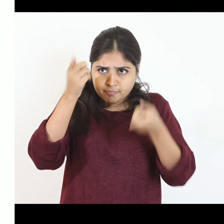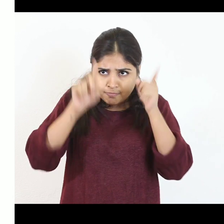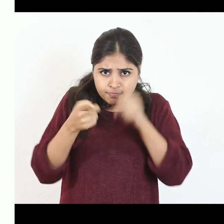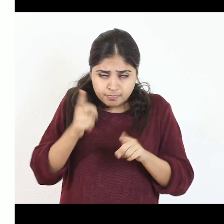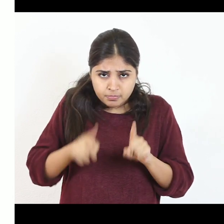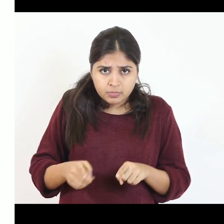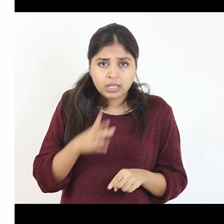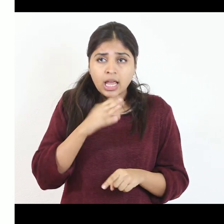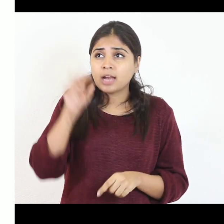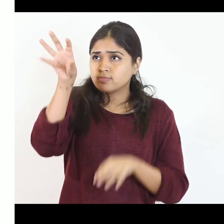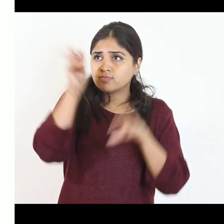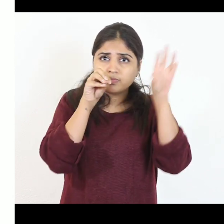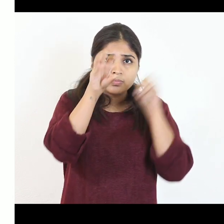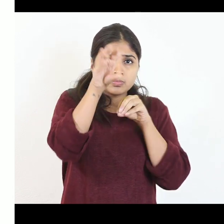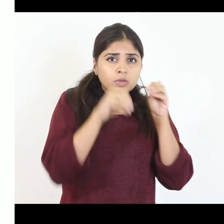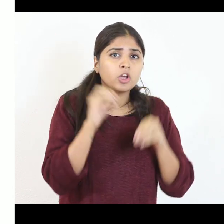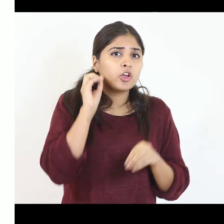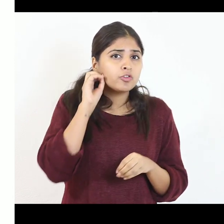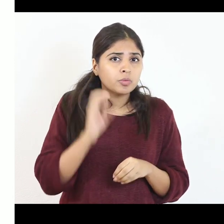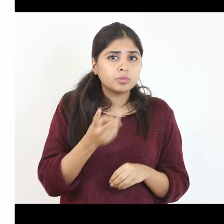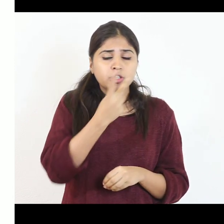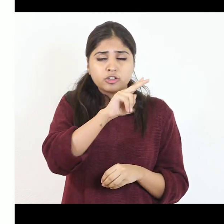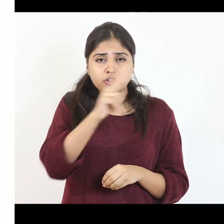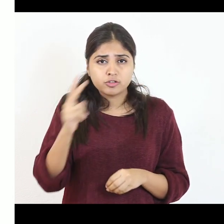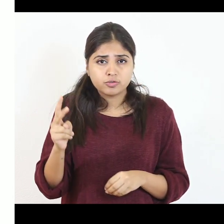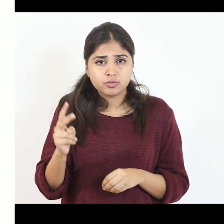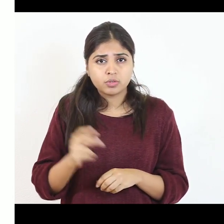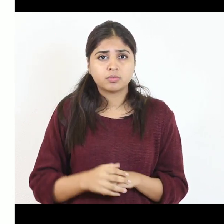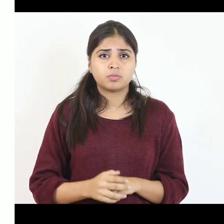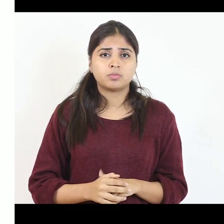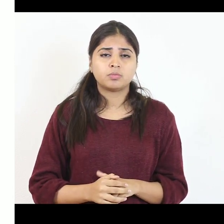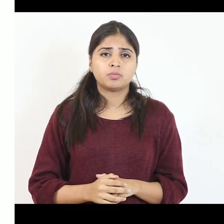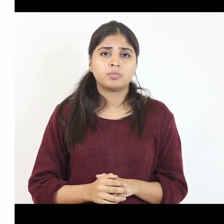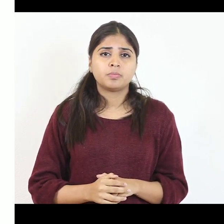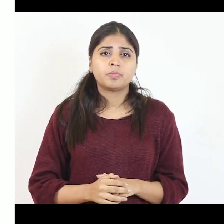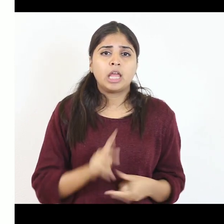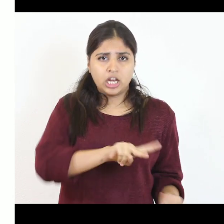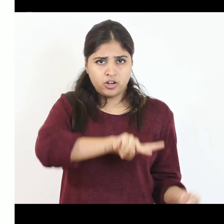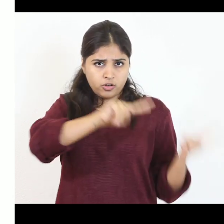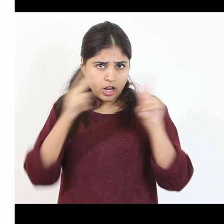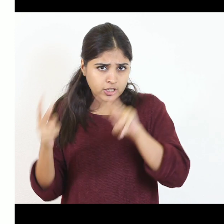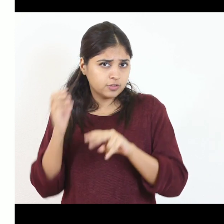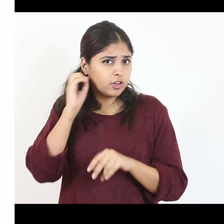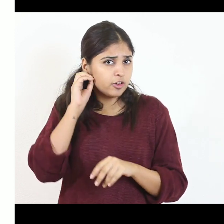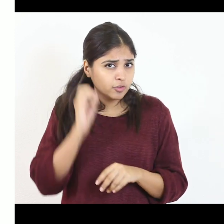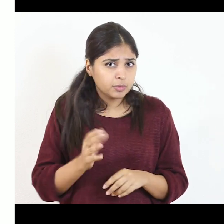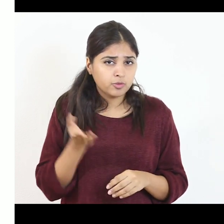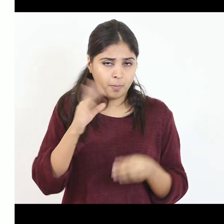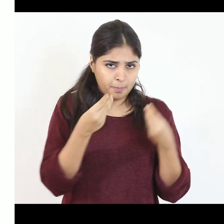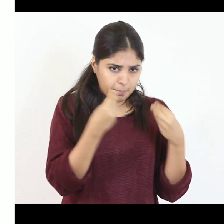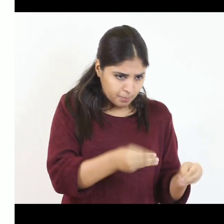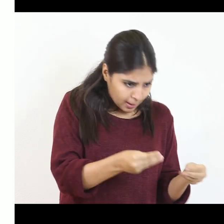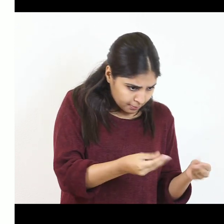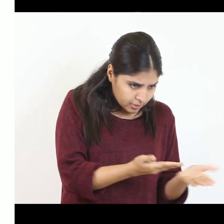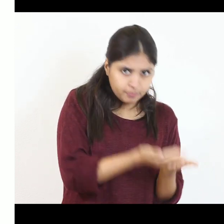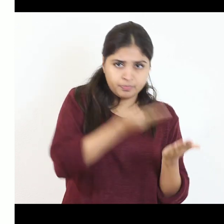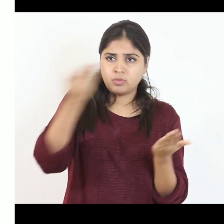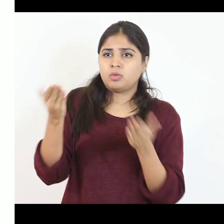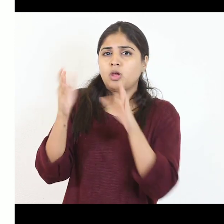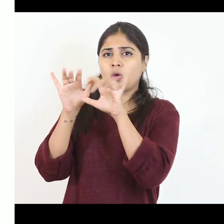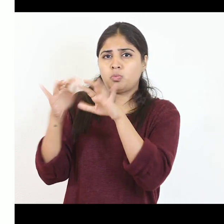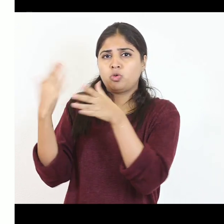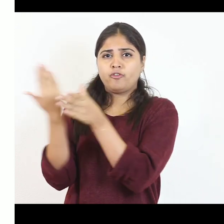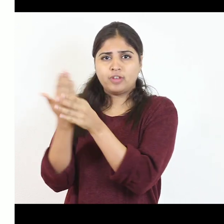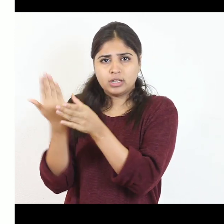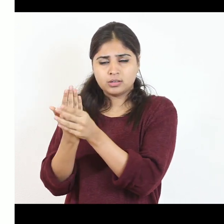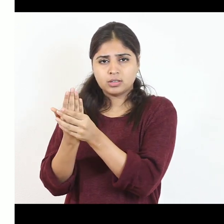retrieving information held on computer system, transferring information that is on paper to computer files,